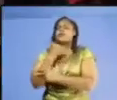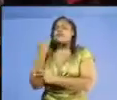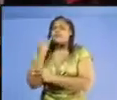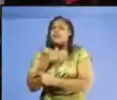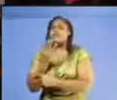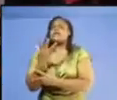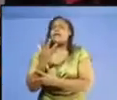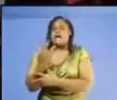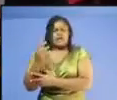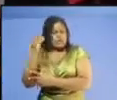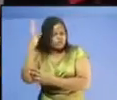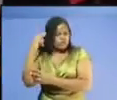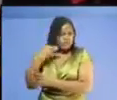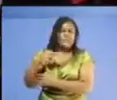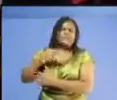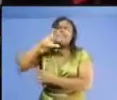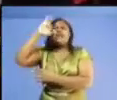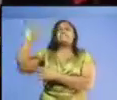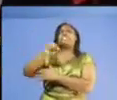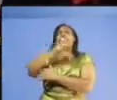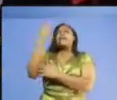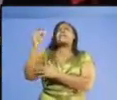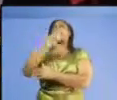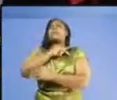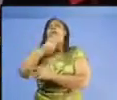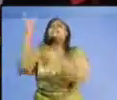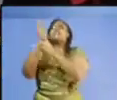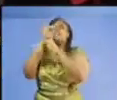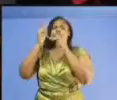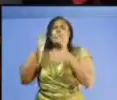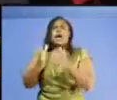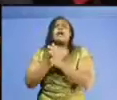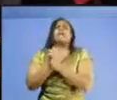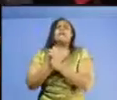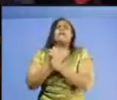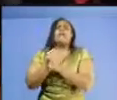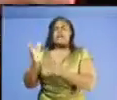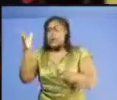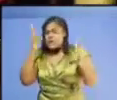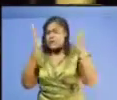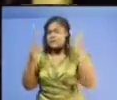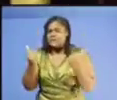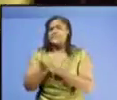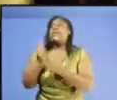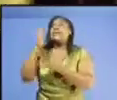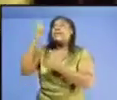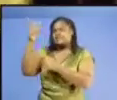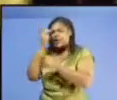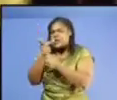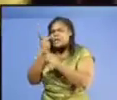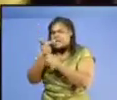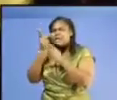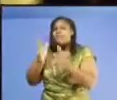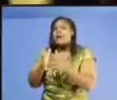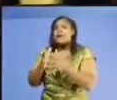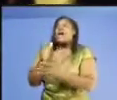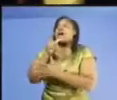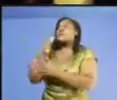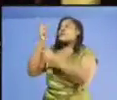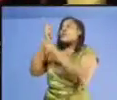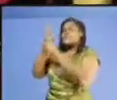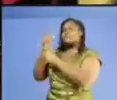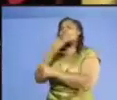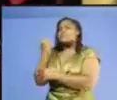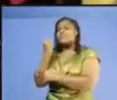the Rastaman said, Jah is my keeper. Are you listening to me? He is the keeper, and he who keeps